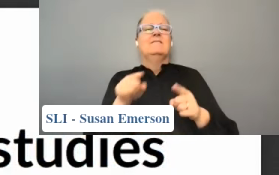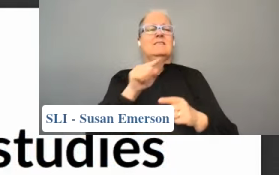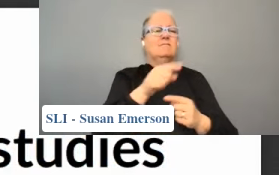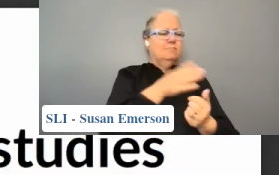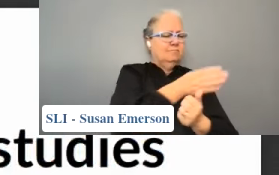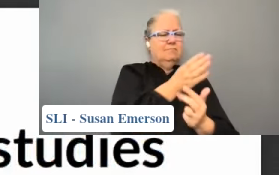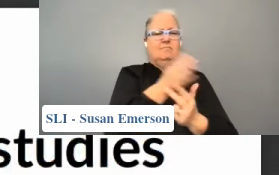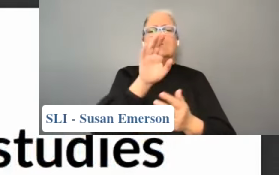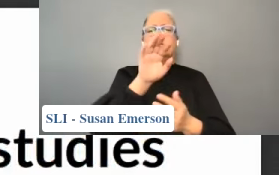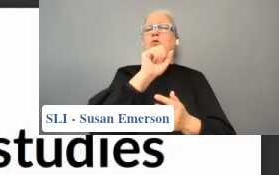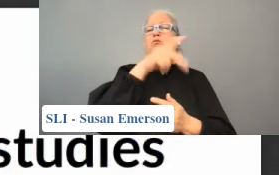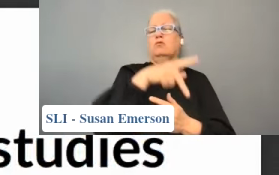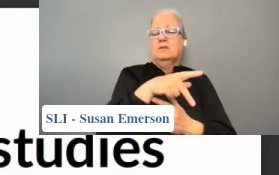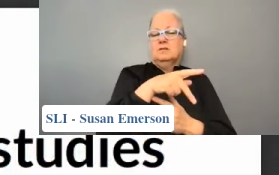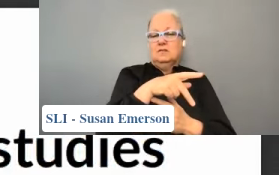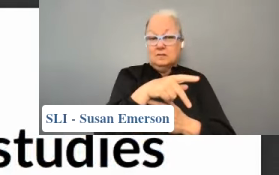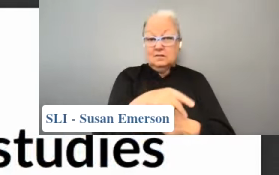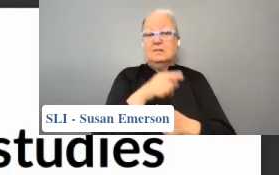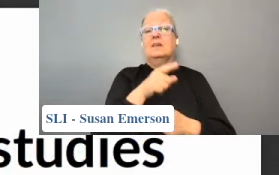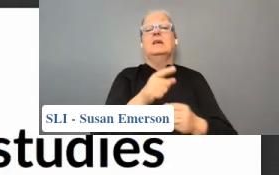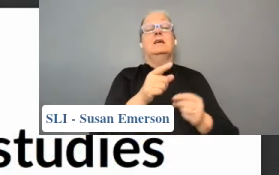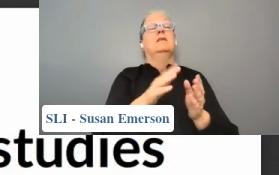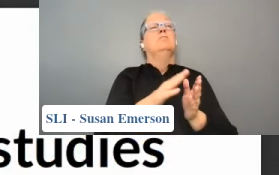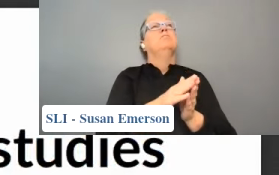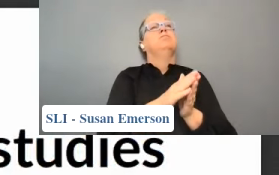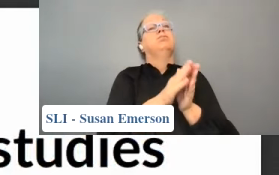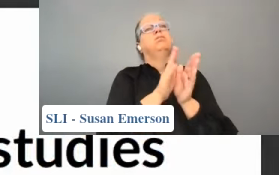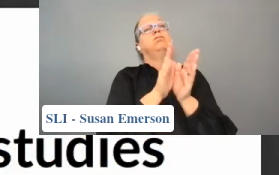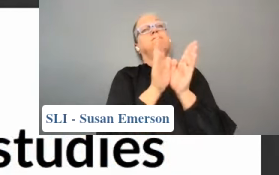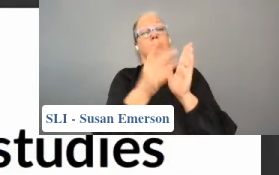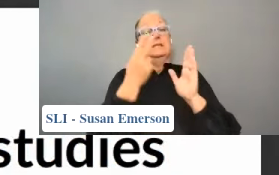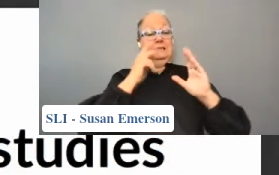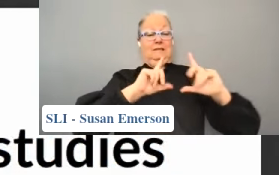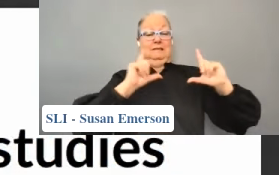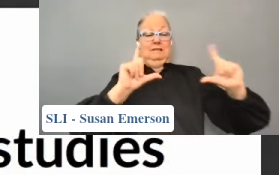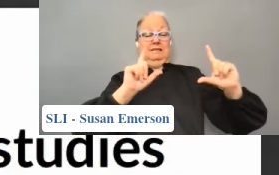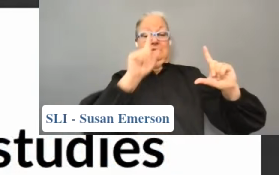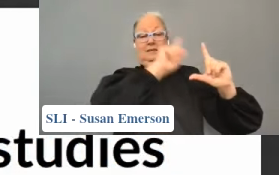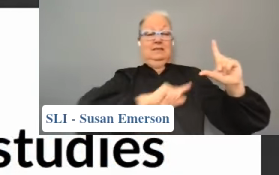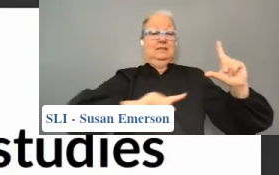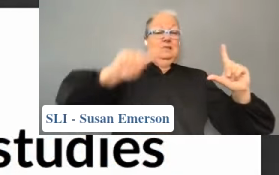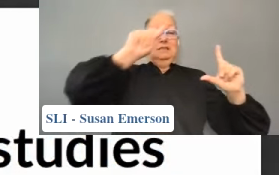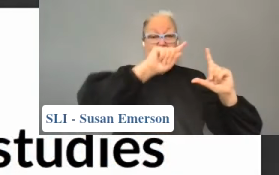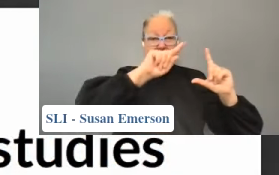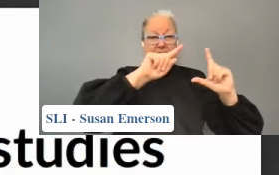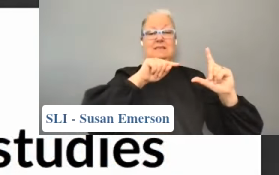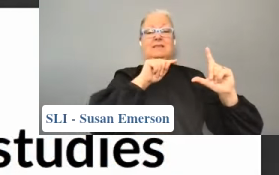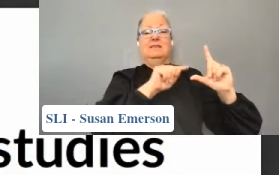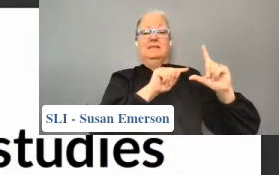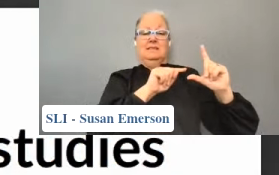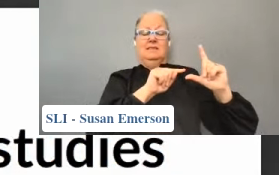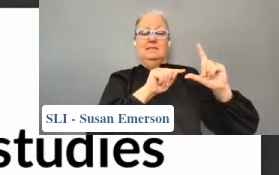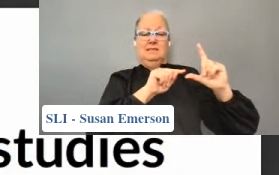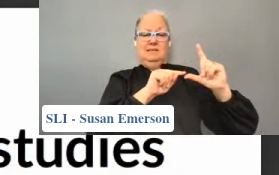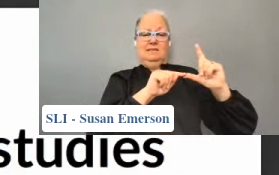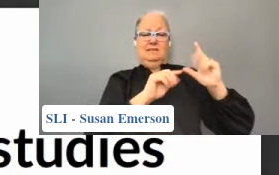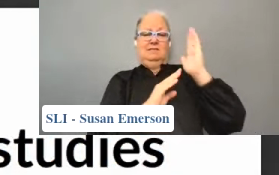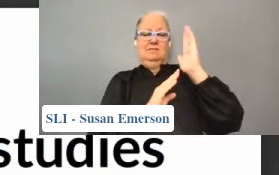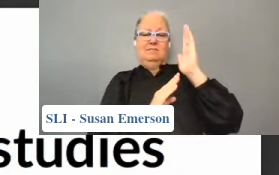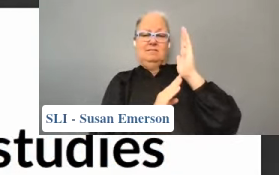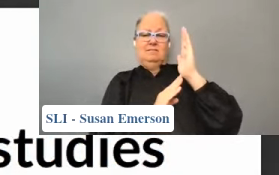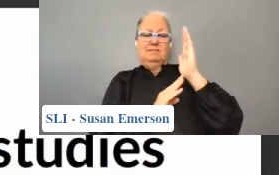we found that the largest share of the pie on the evidence base of social protection actually